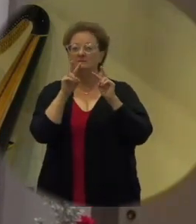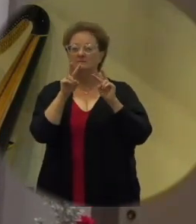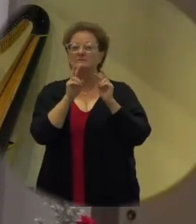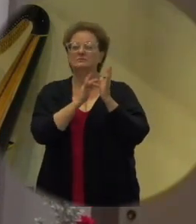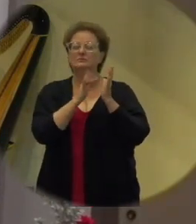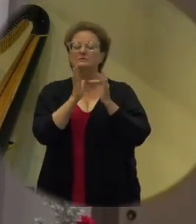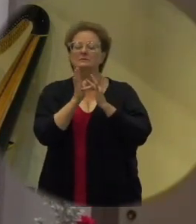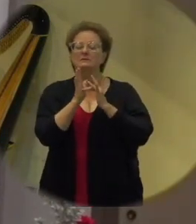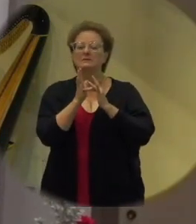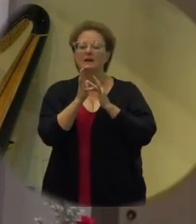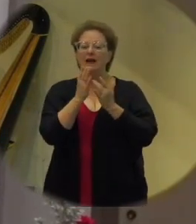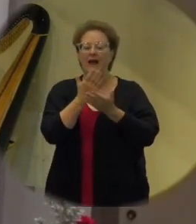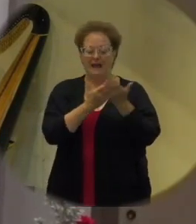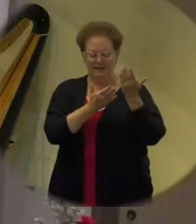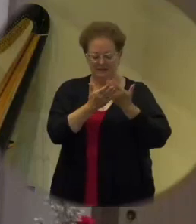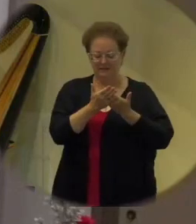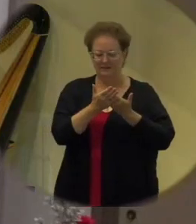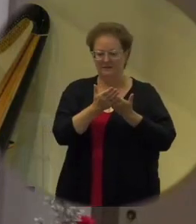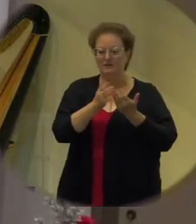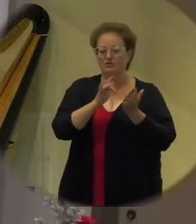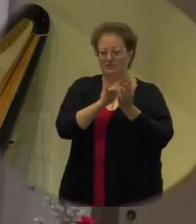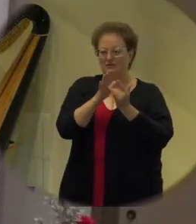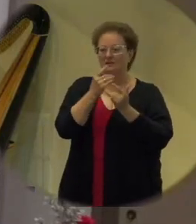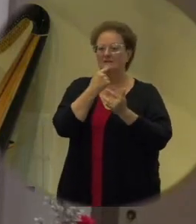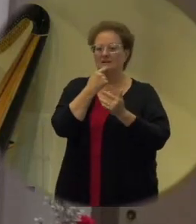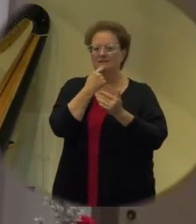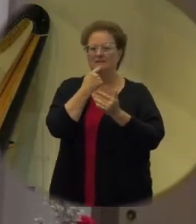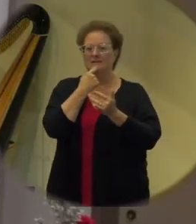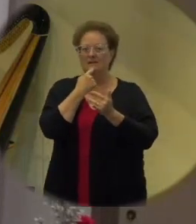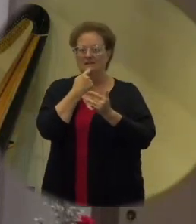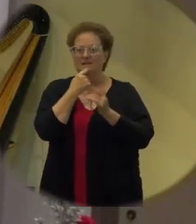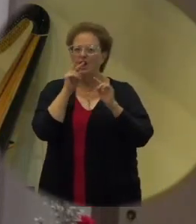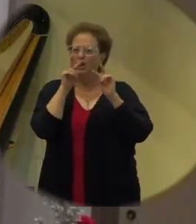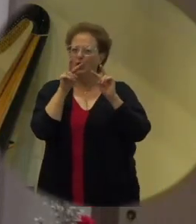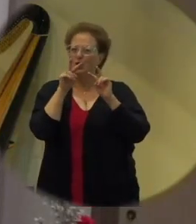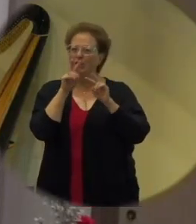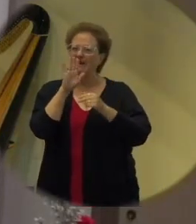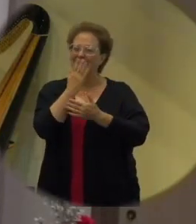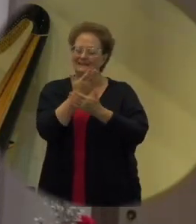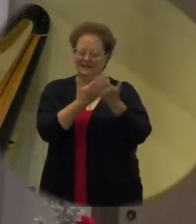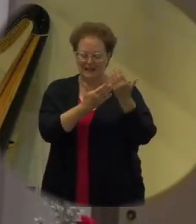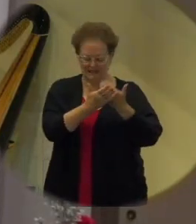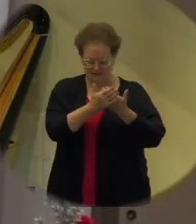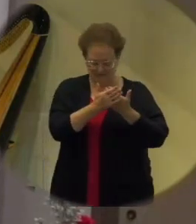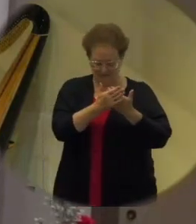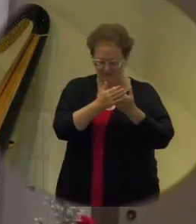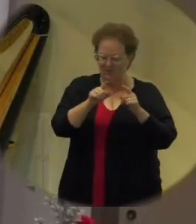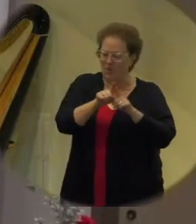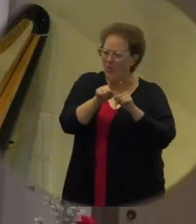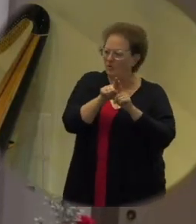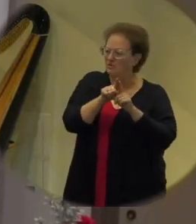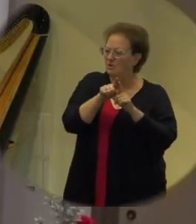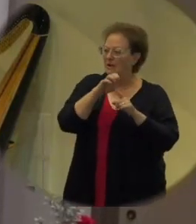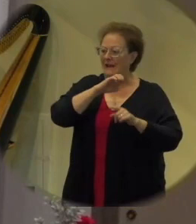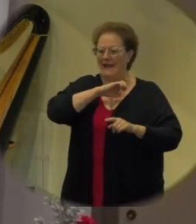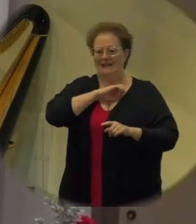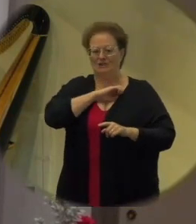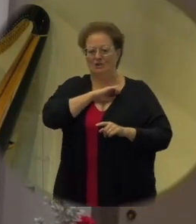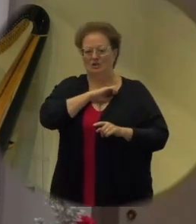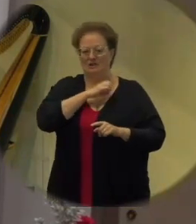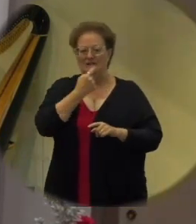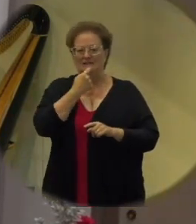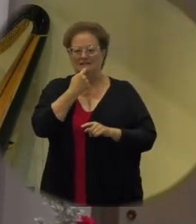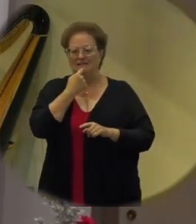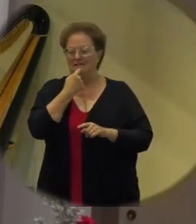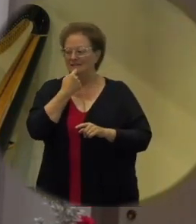afraid. That's what Jesus is saying to us. That's what Mordecai was saying to Esther. He even said